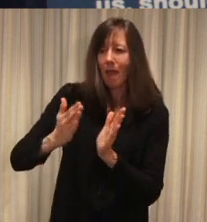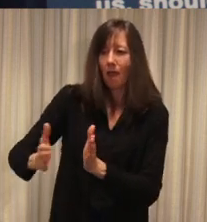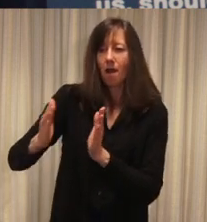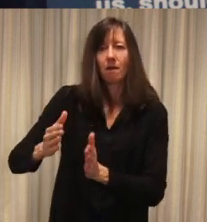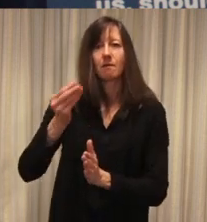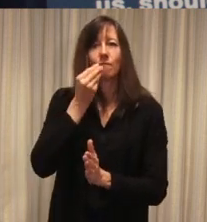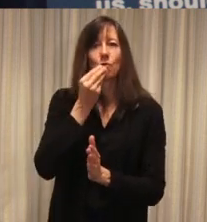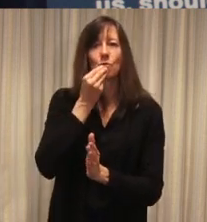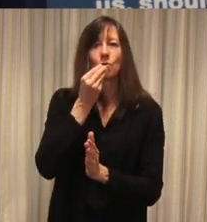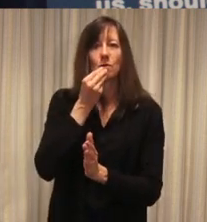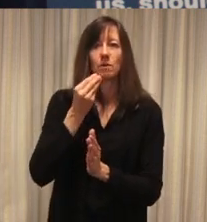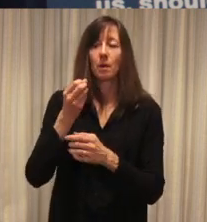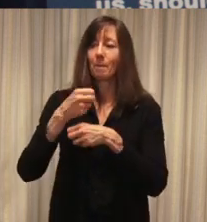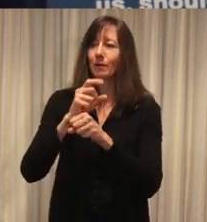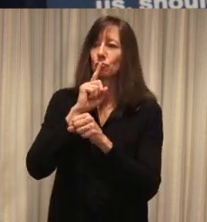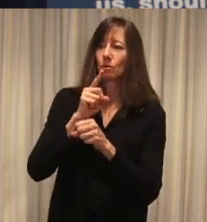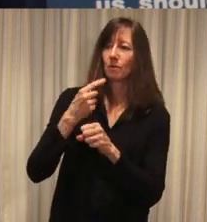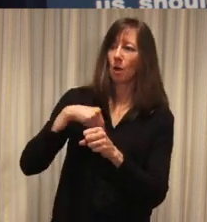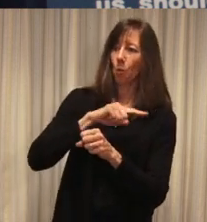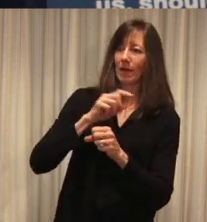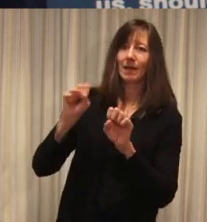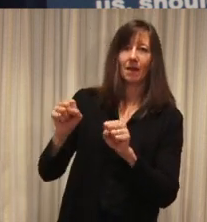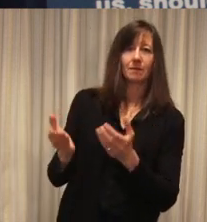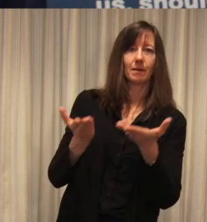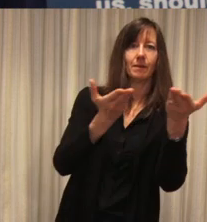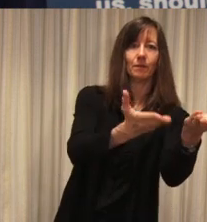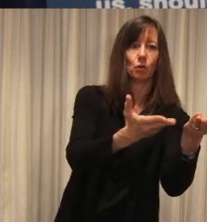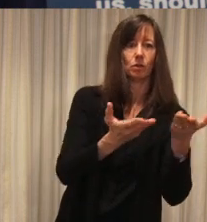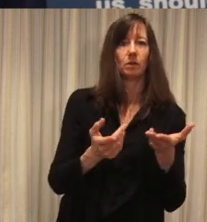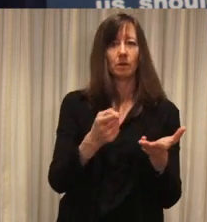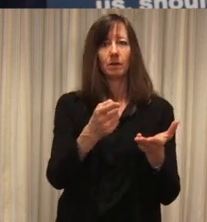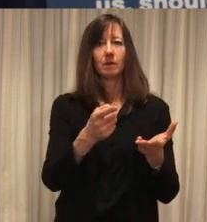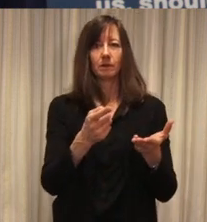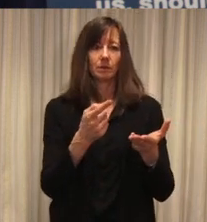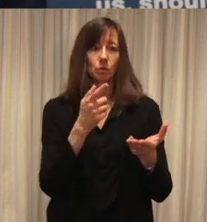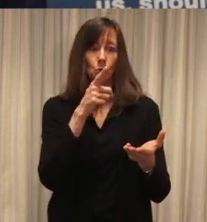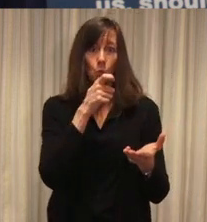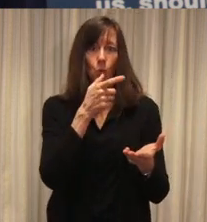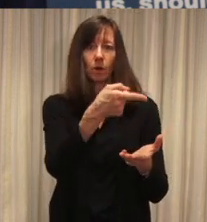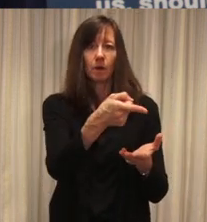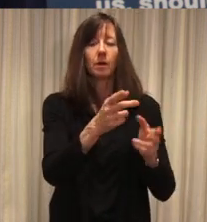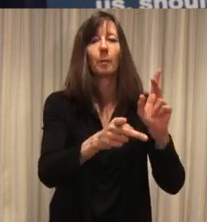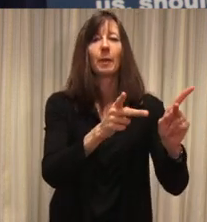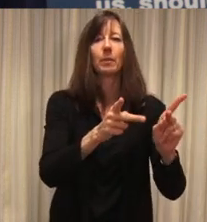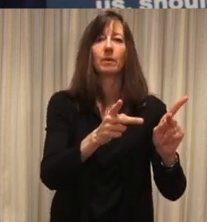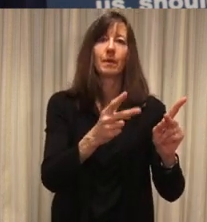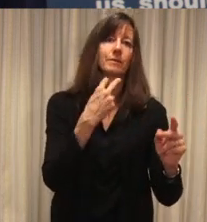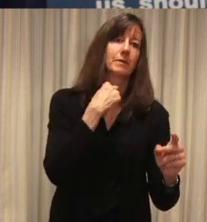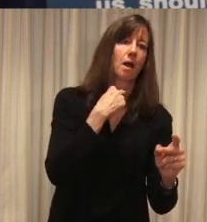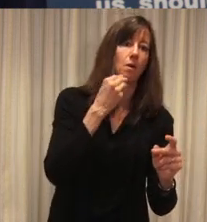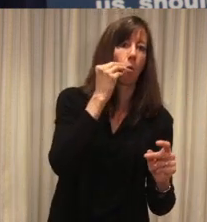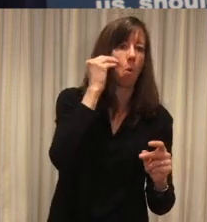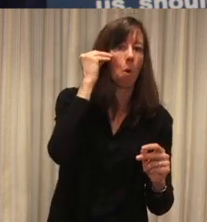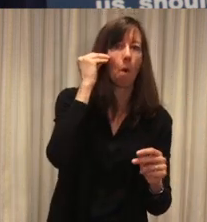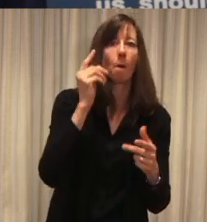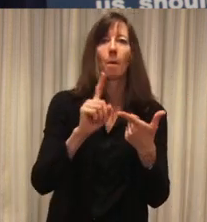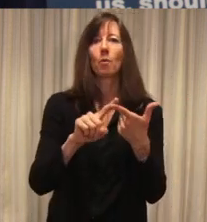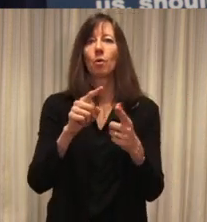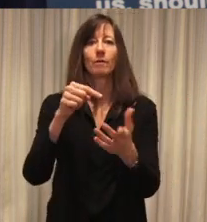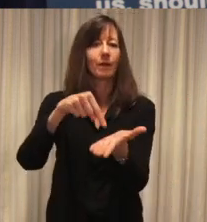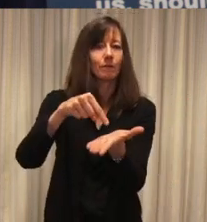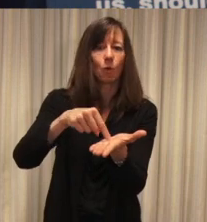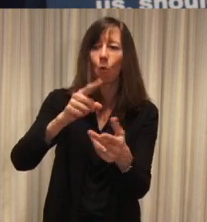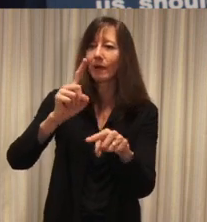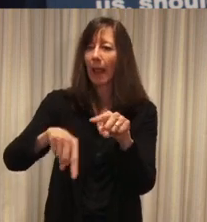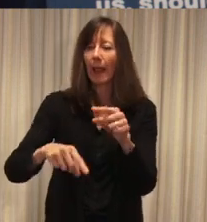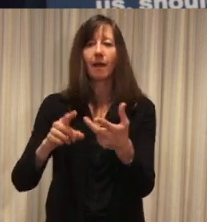great food out to those that are homebound, those that can't afford meals or can't prepare those meals. So